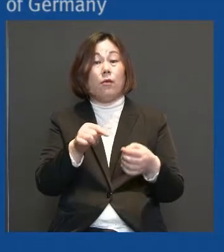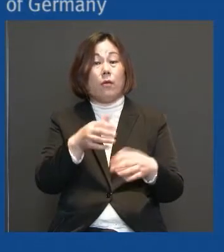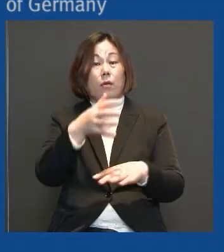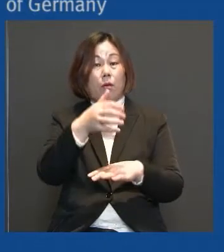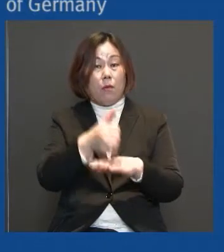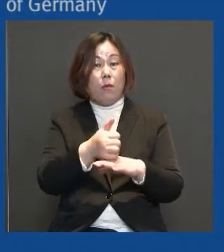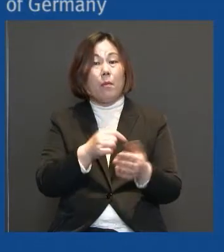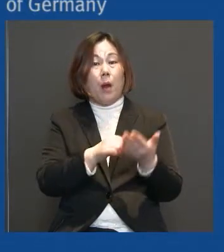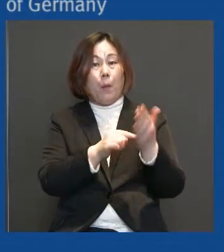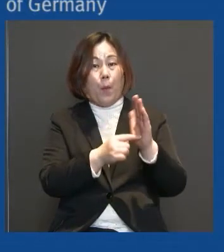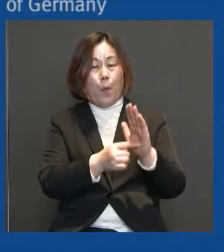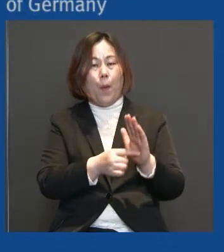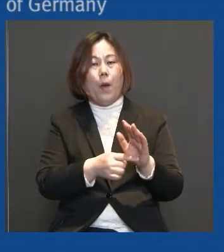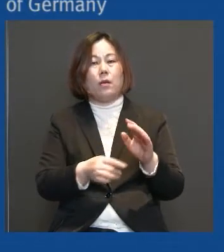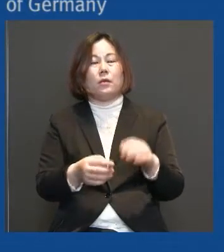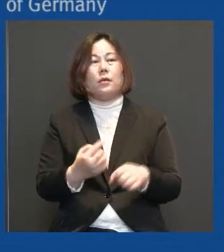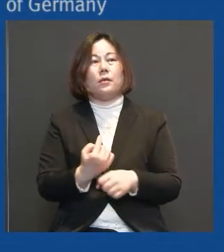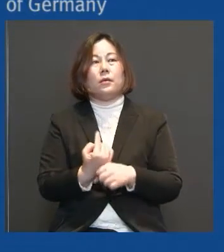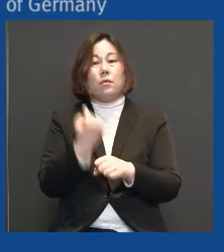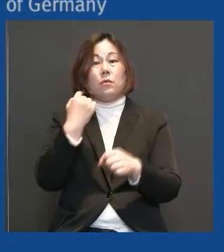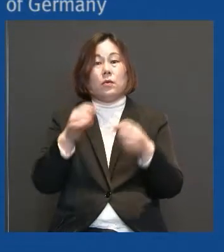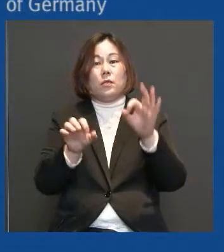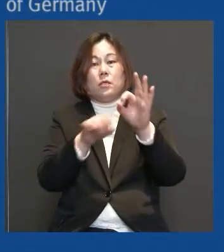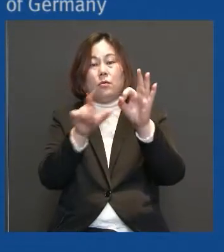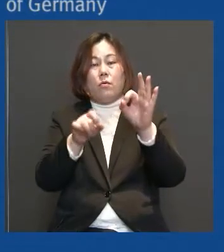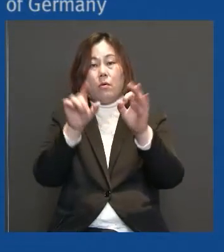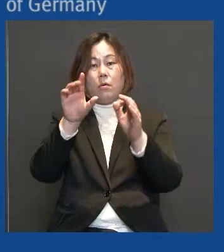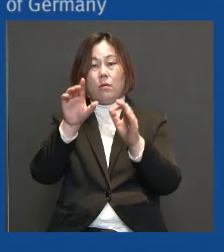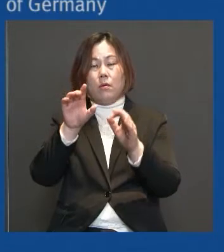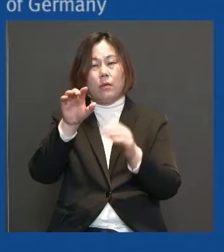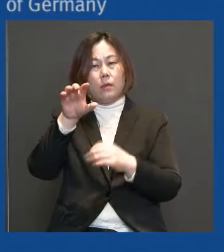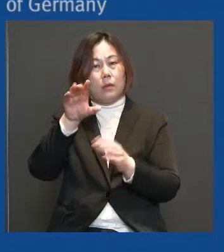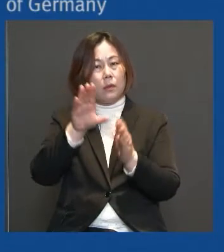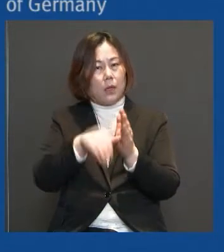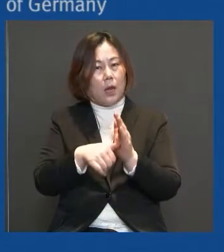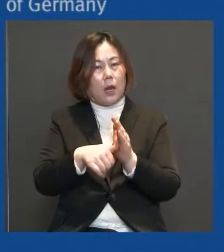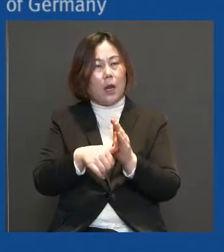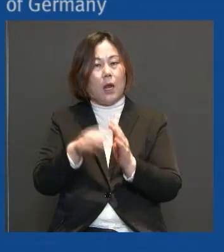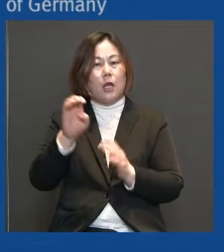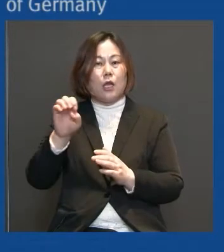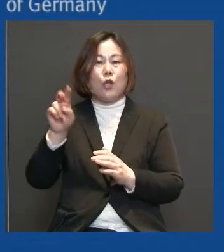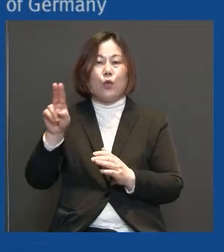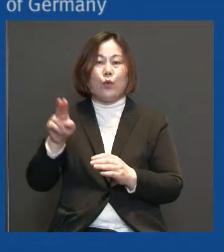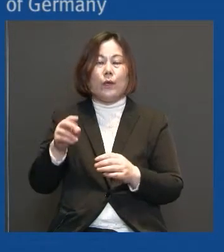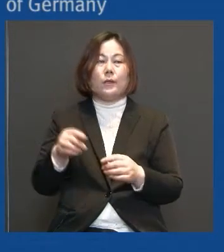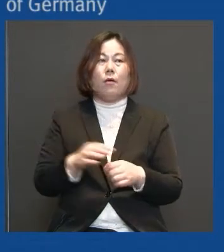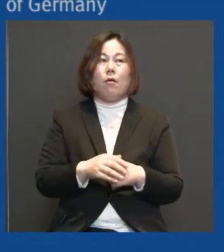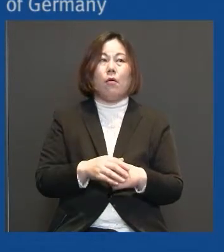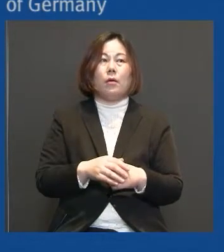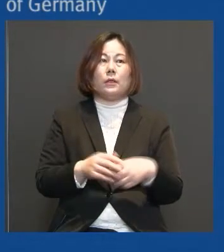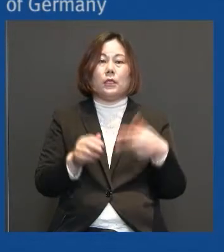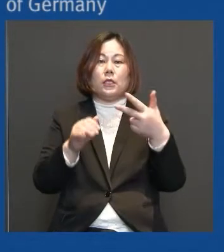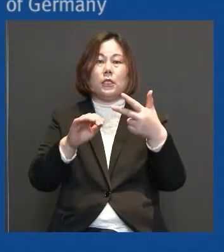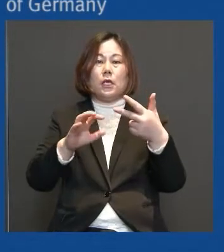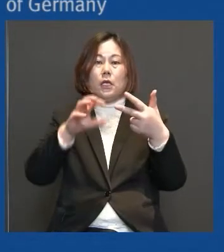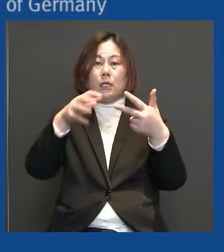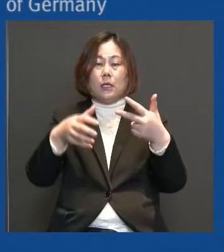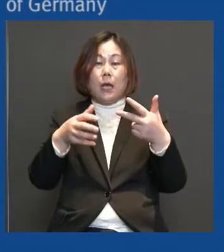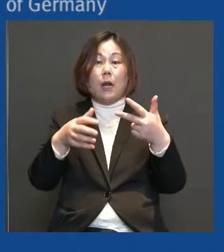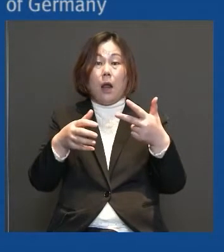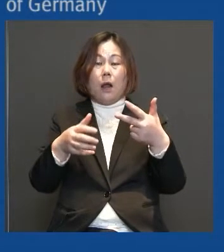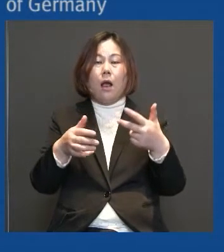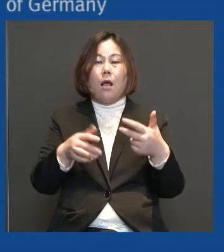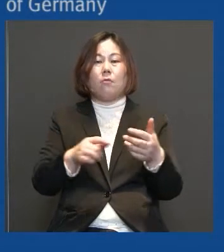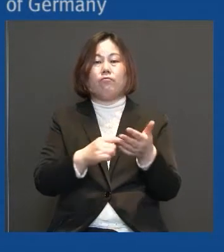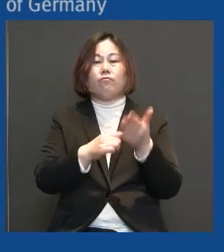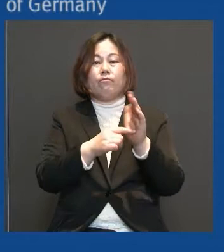was approved by all 27 member states of the EU. This was a major success, as the Council conclusions are the first ones